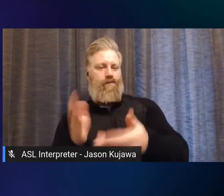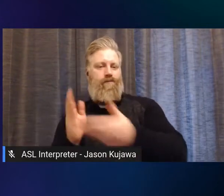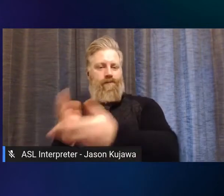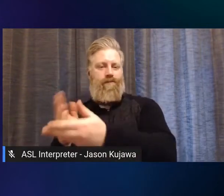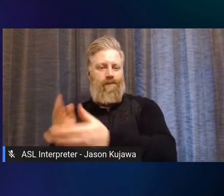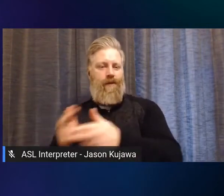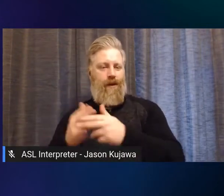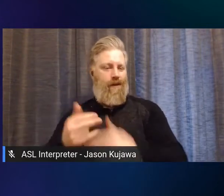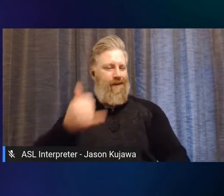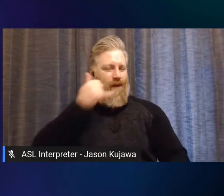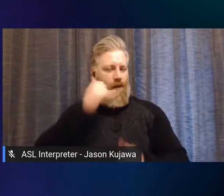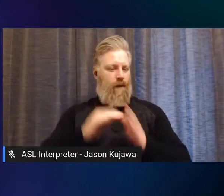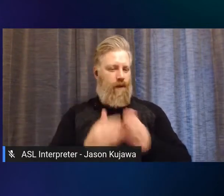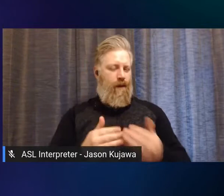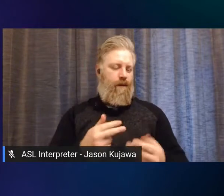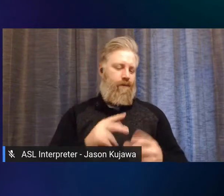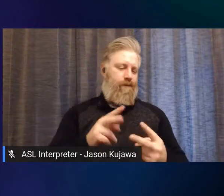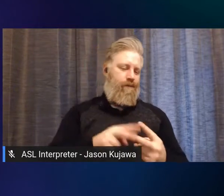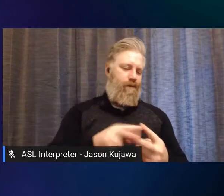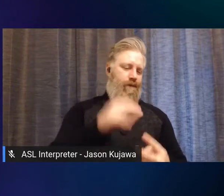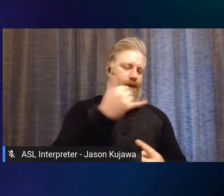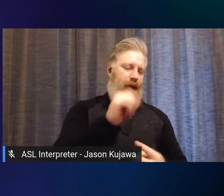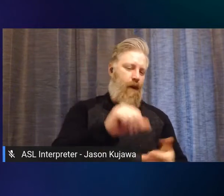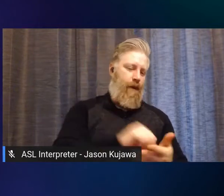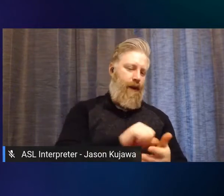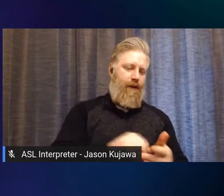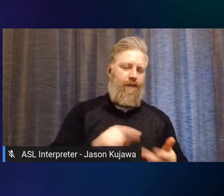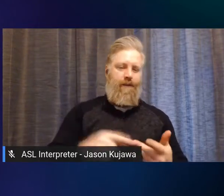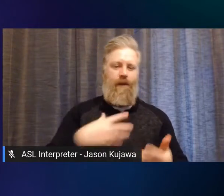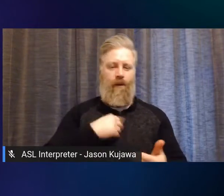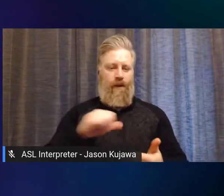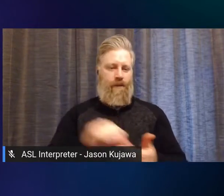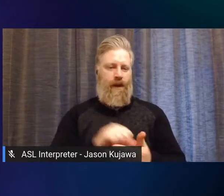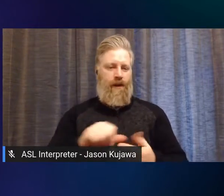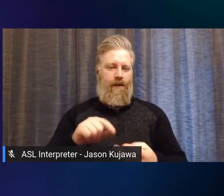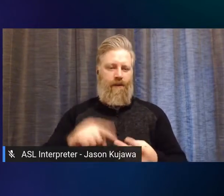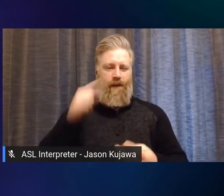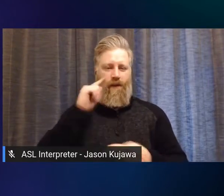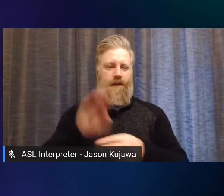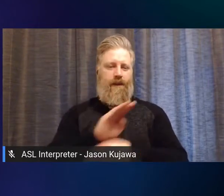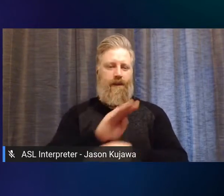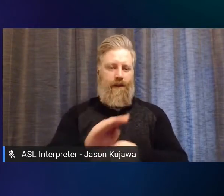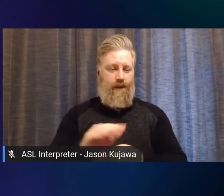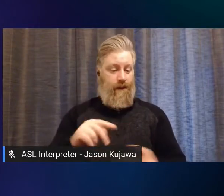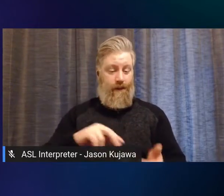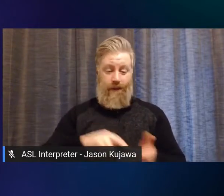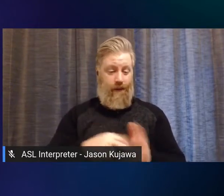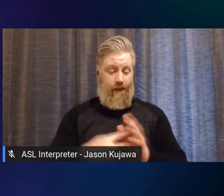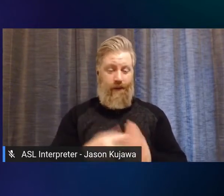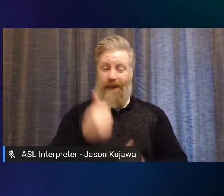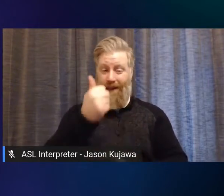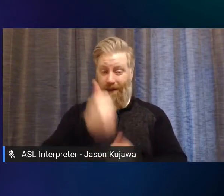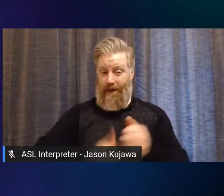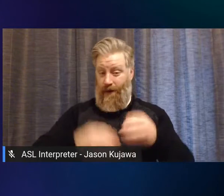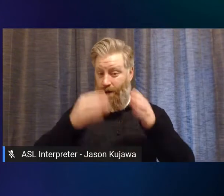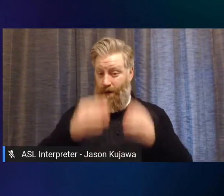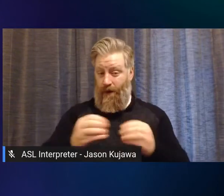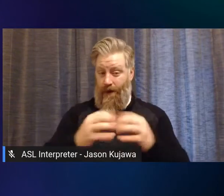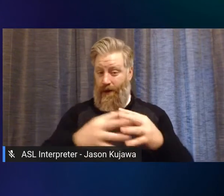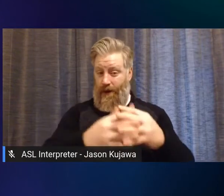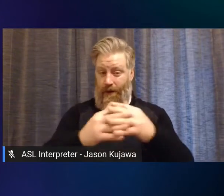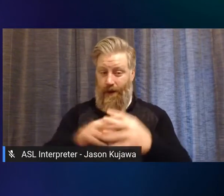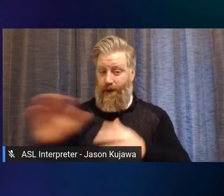business, right? And what this meant was every single person in America, their phone numbers and their names